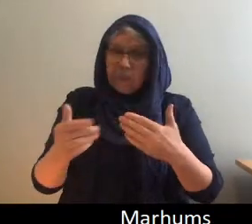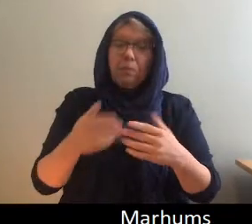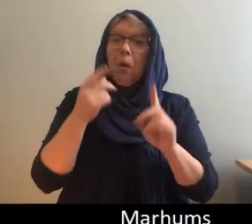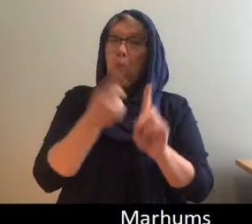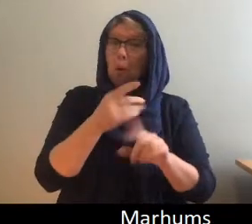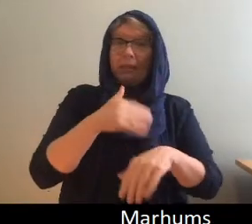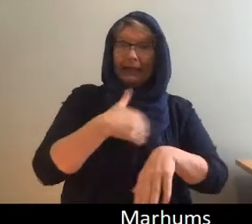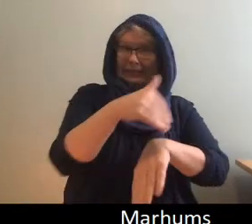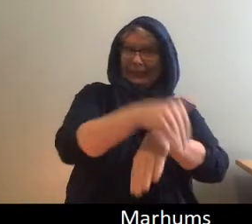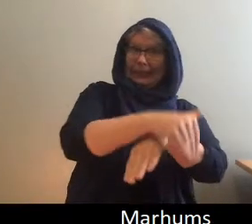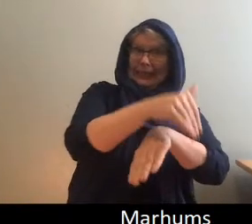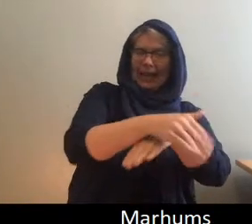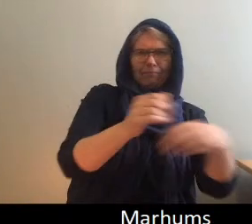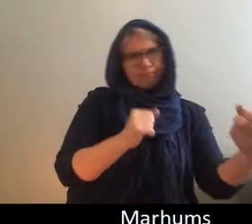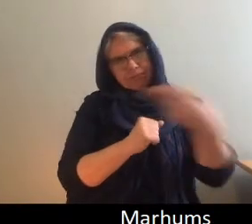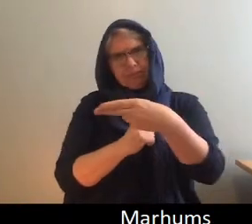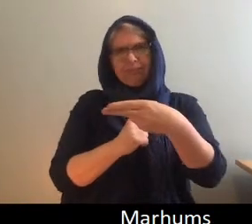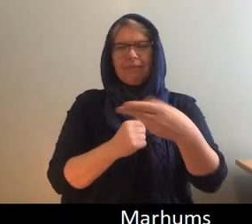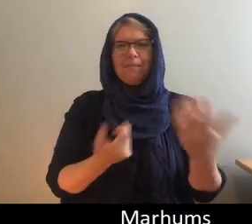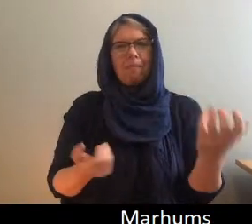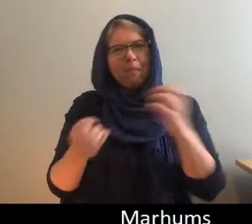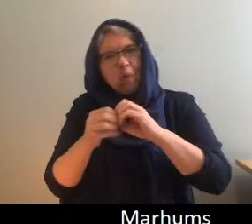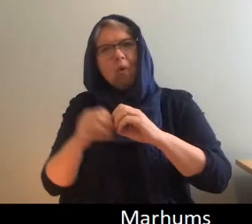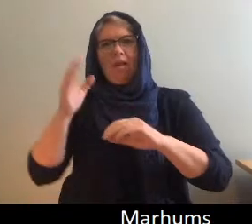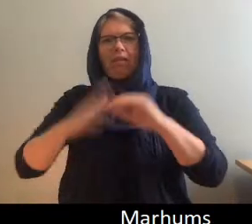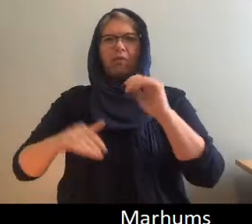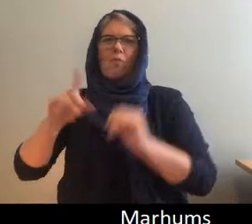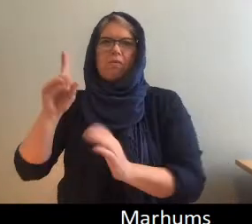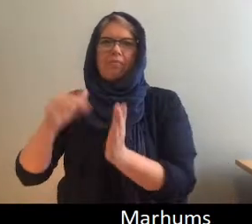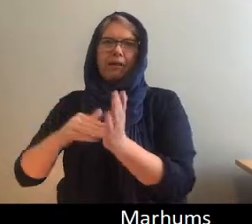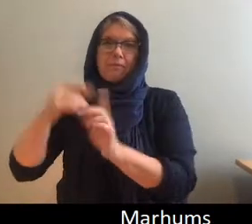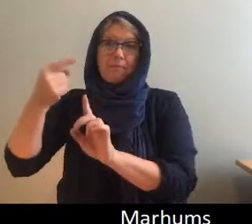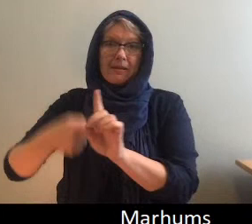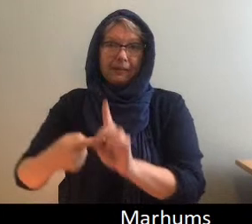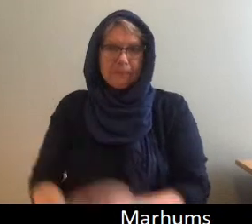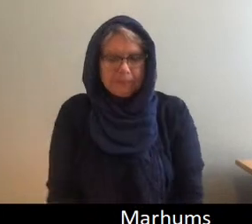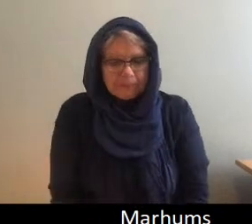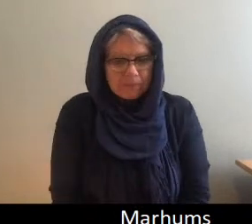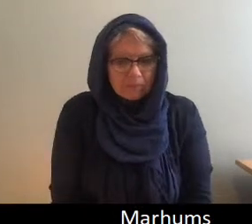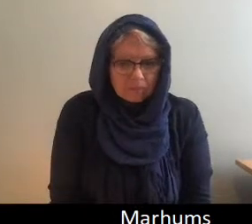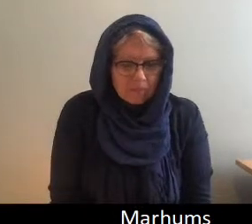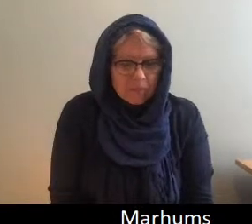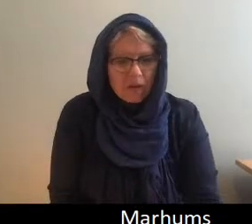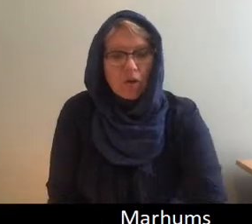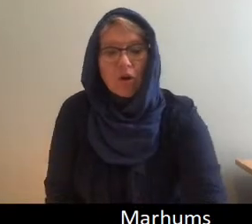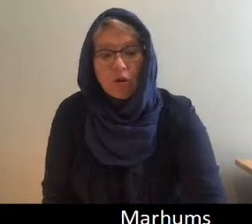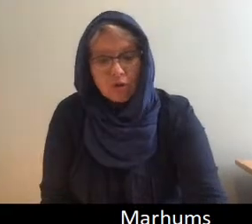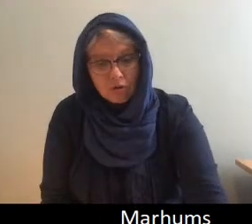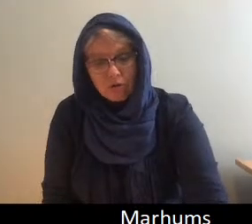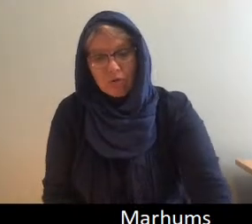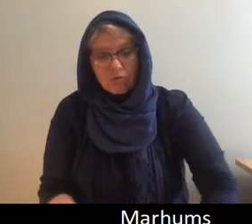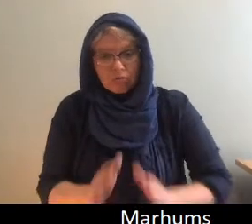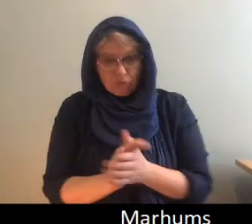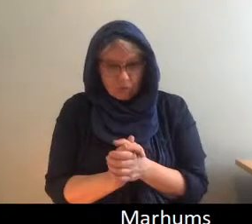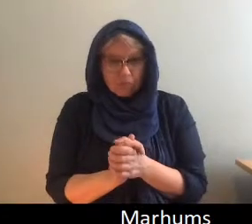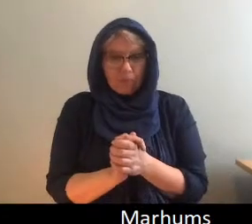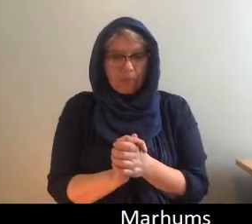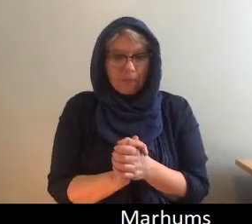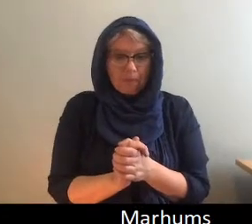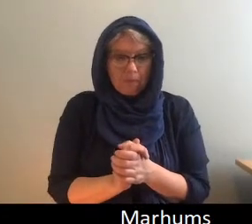get the benefit of Laylatul Qadr, the benefit of the night of destiny, if we stay up every night of the